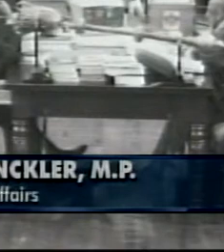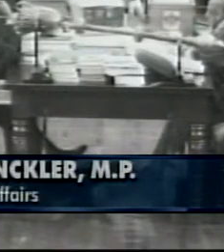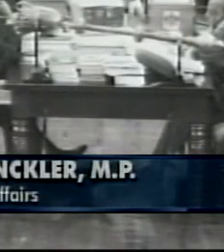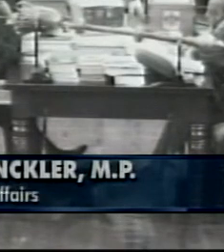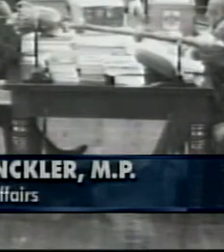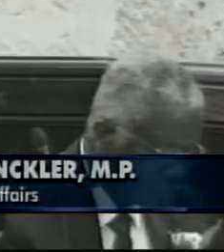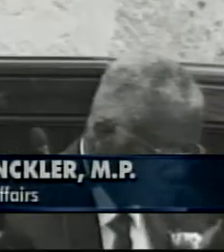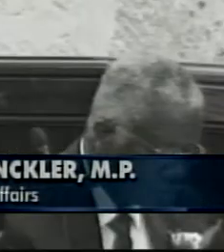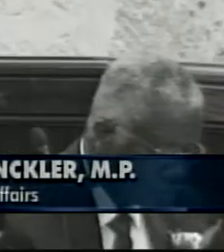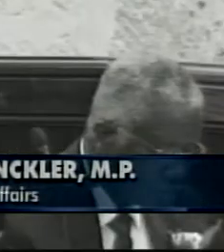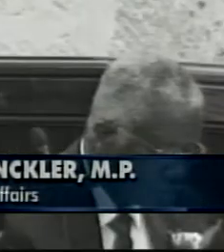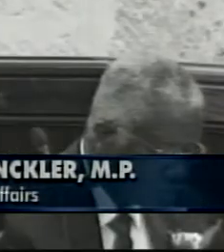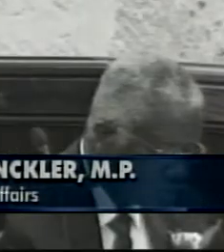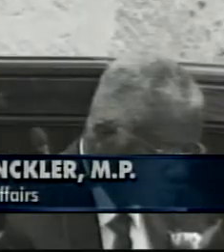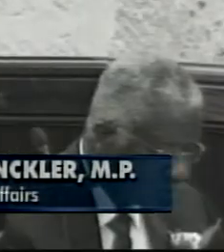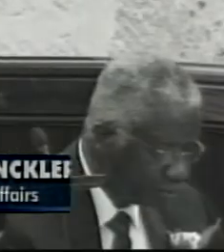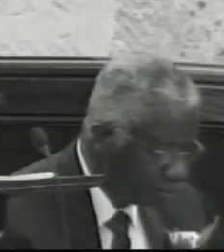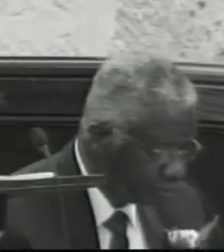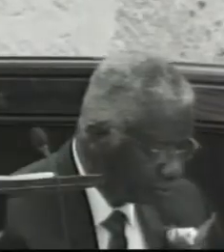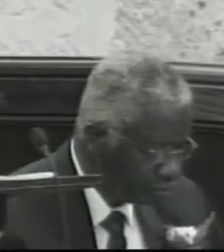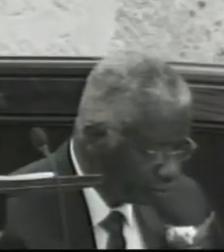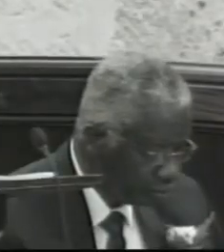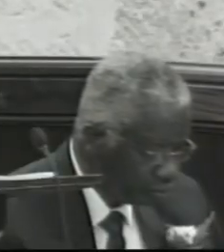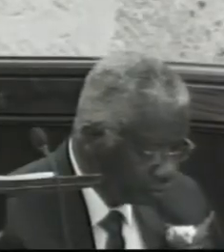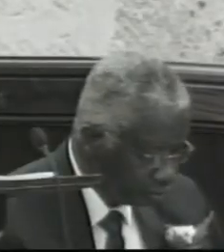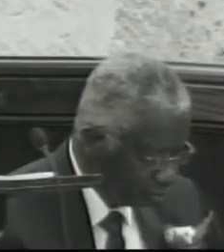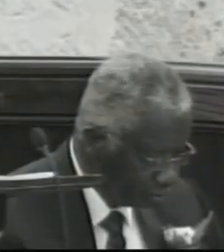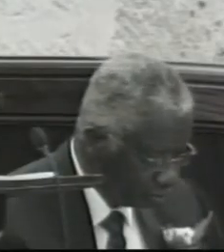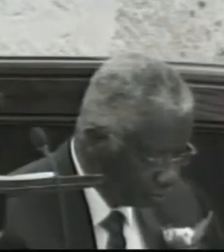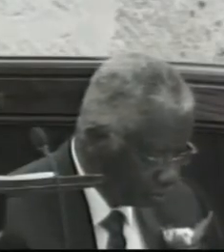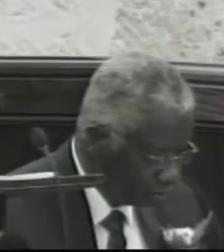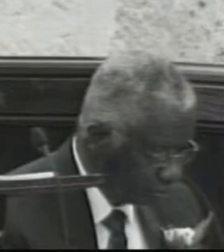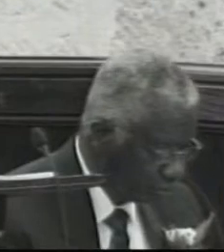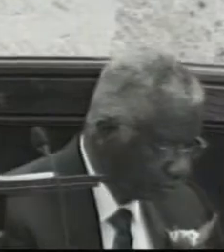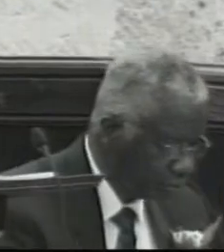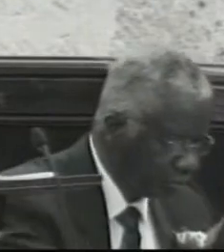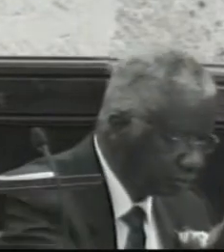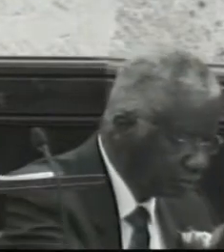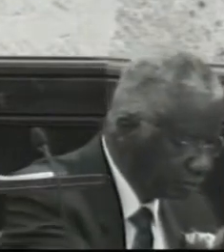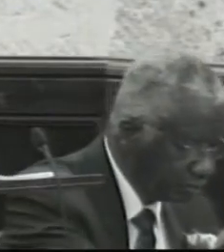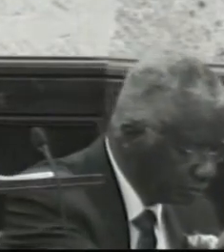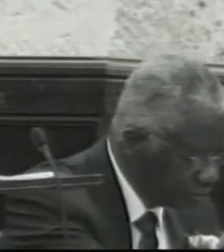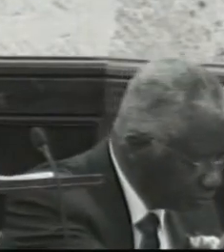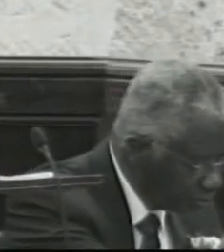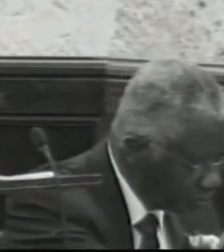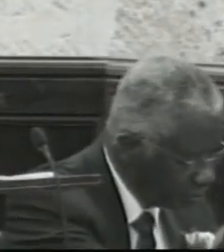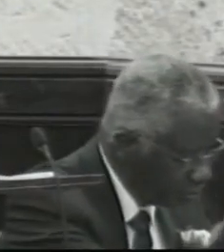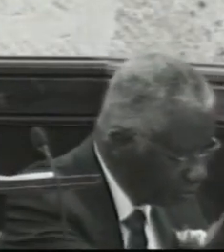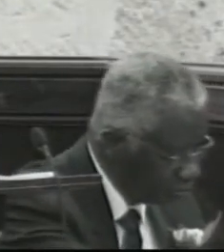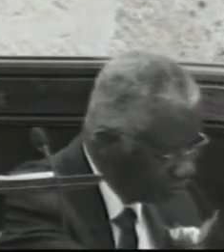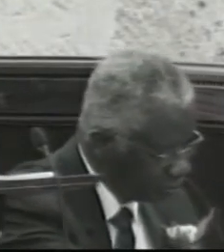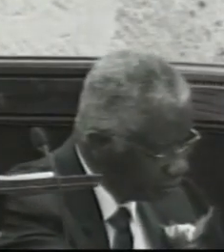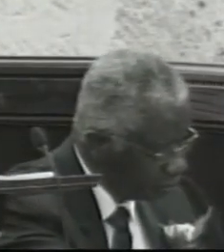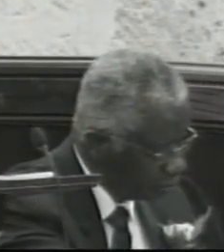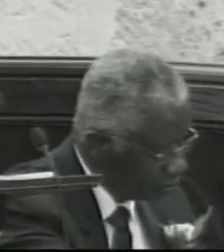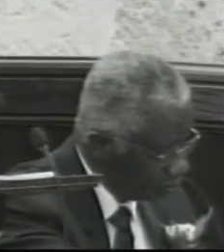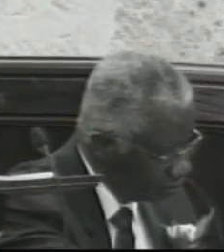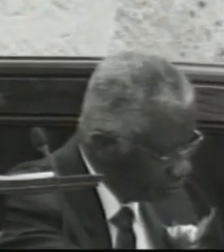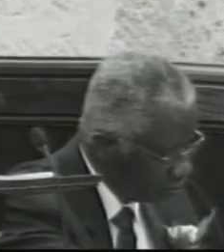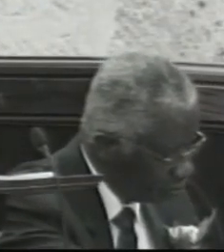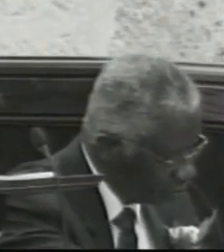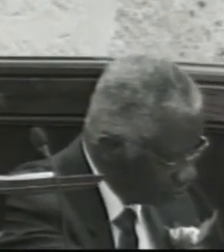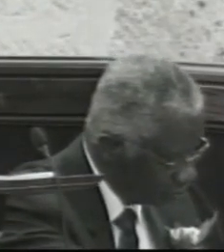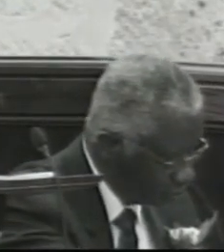levy directly towards the financing of critical aspects of the public healthcare system